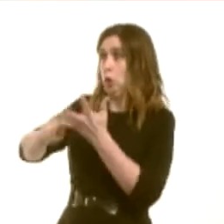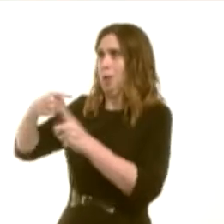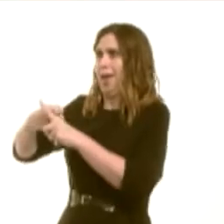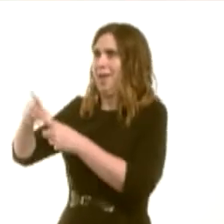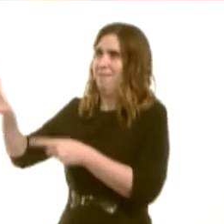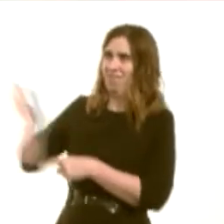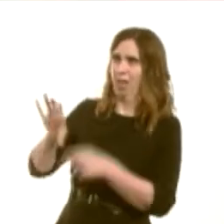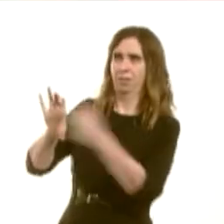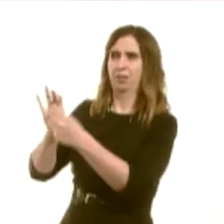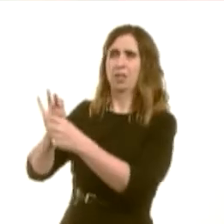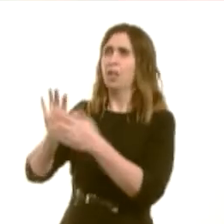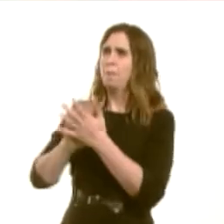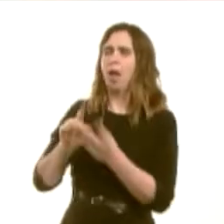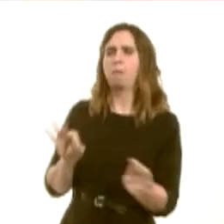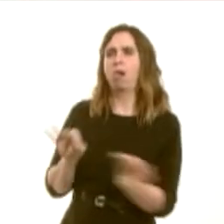has shifted the blame